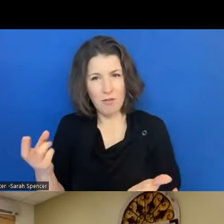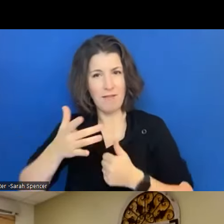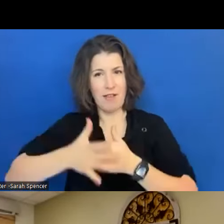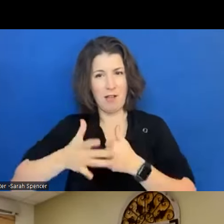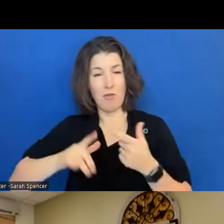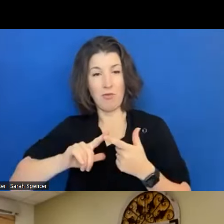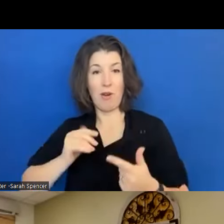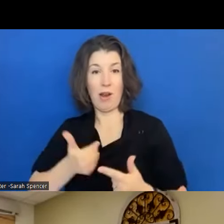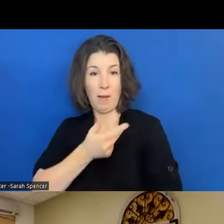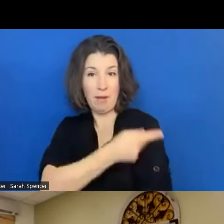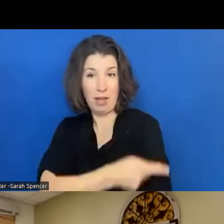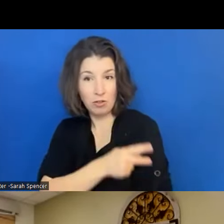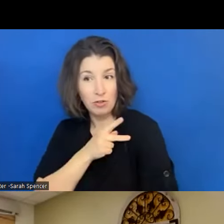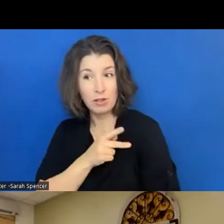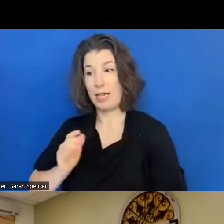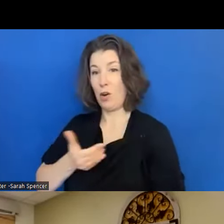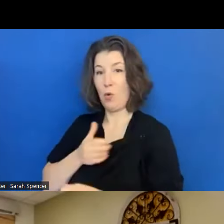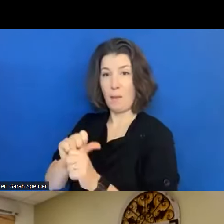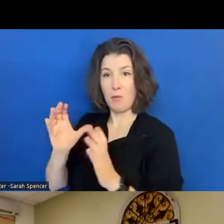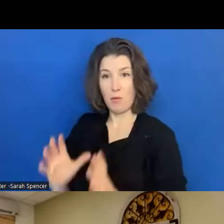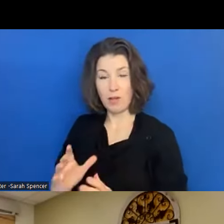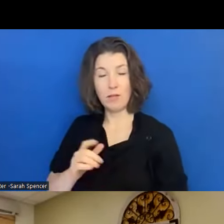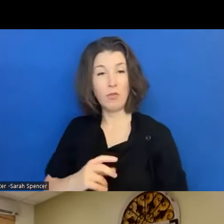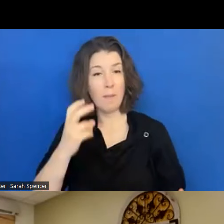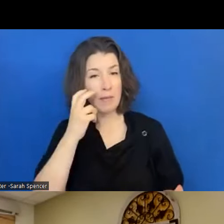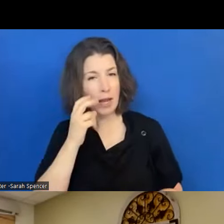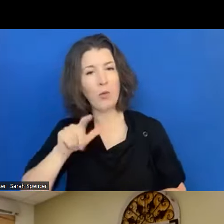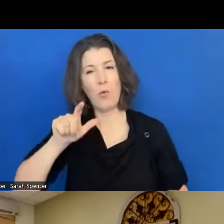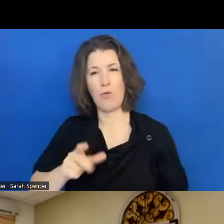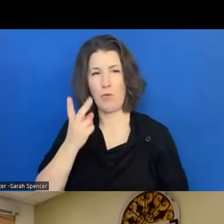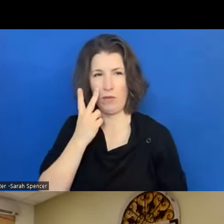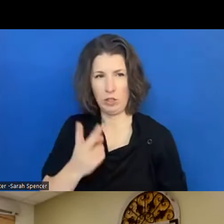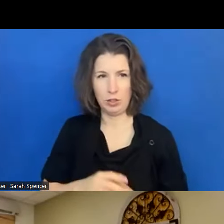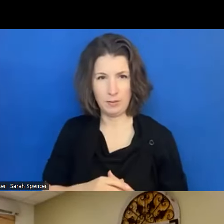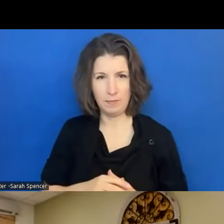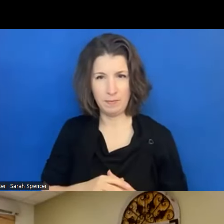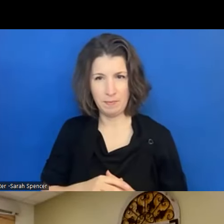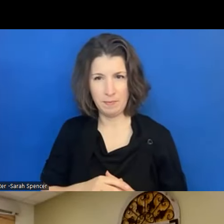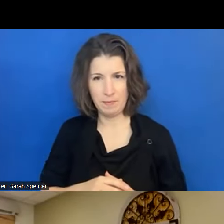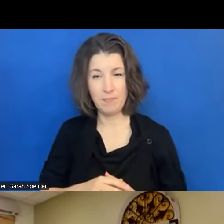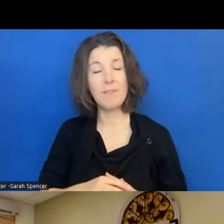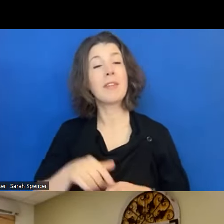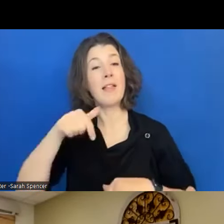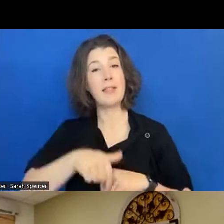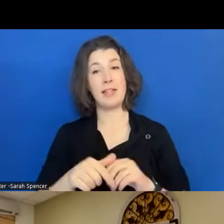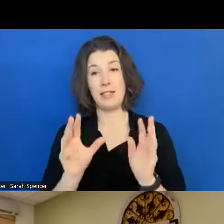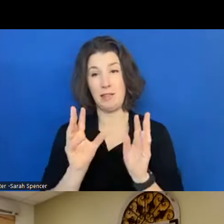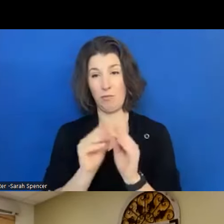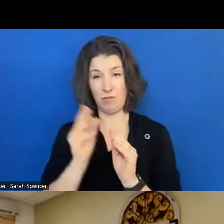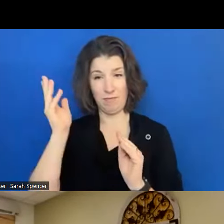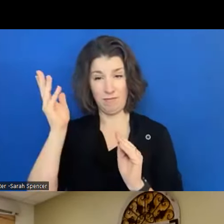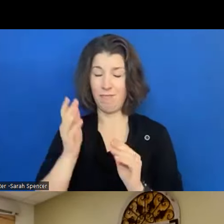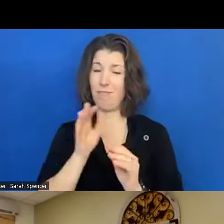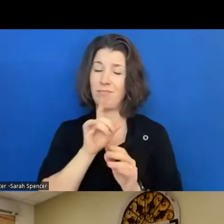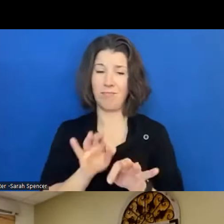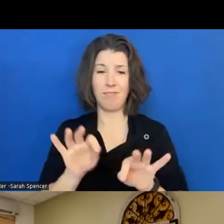our patients and employees for blind or low vision. I think this presentation is very timely, as